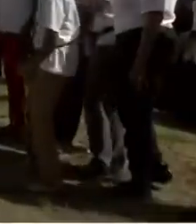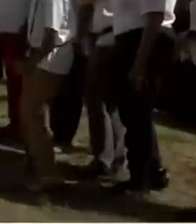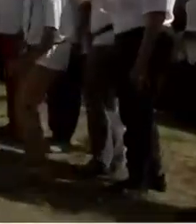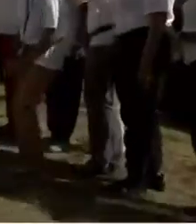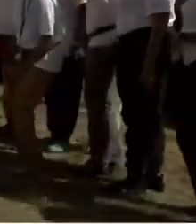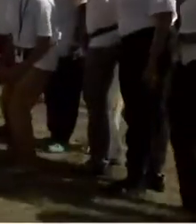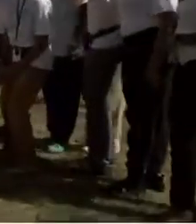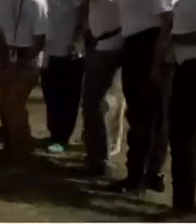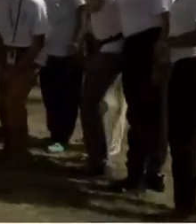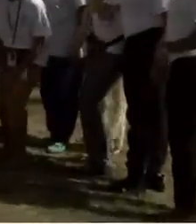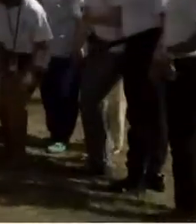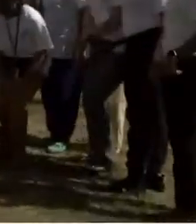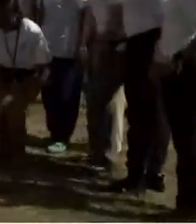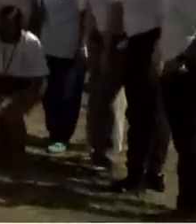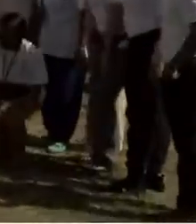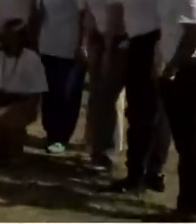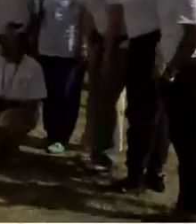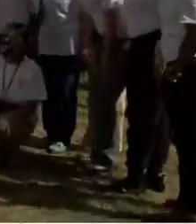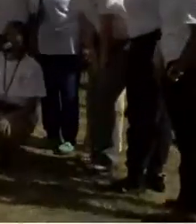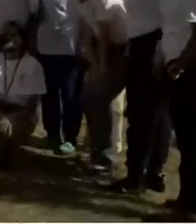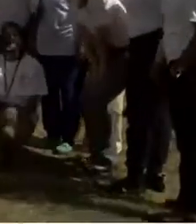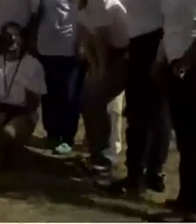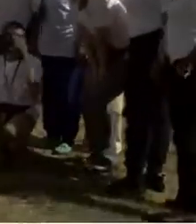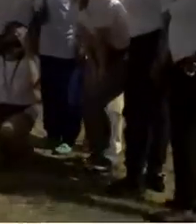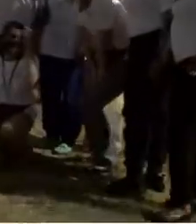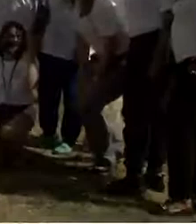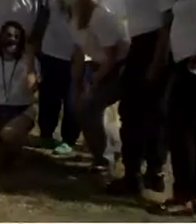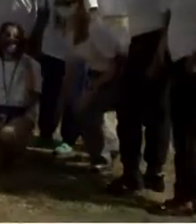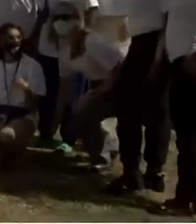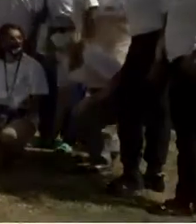Okay. Excuse me.